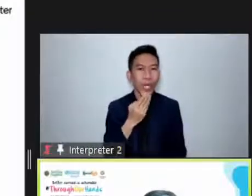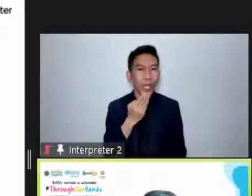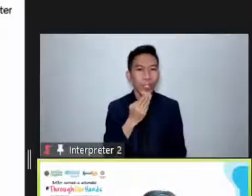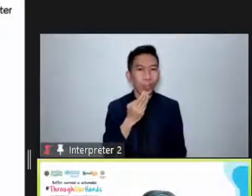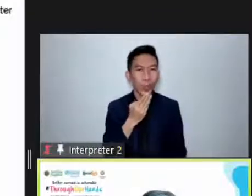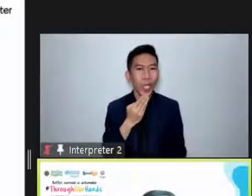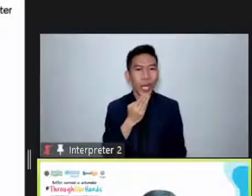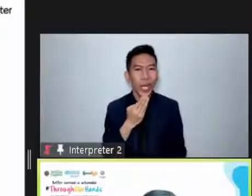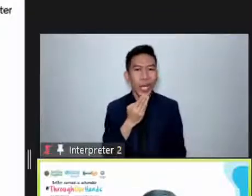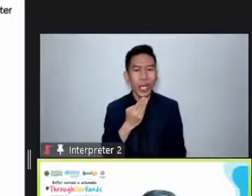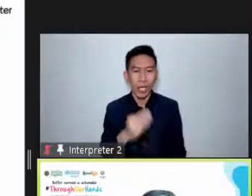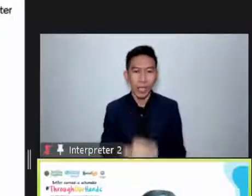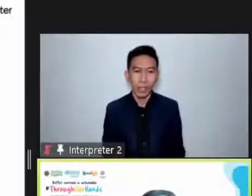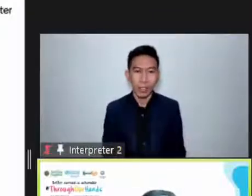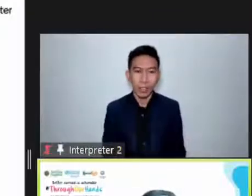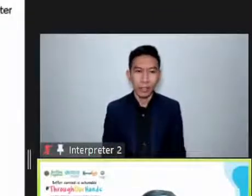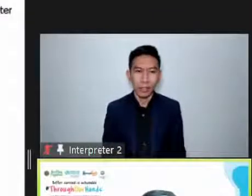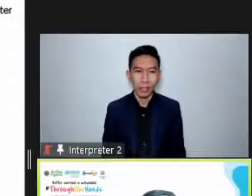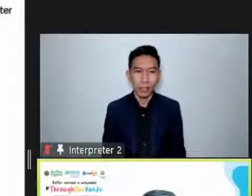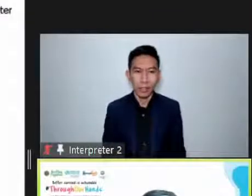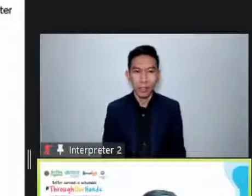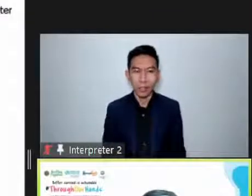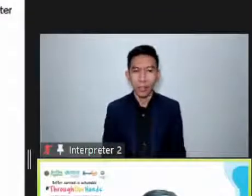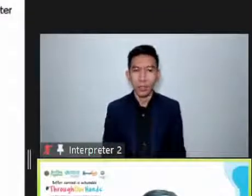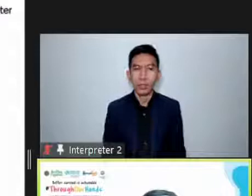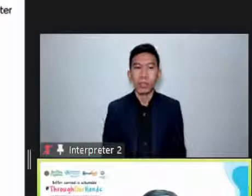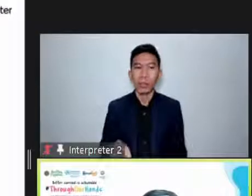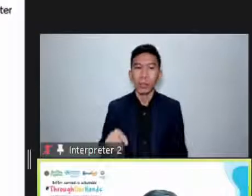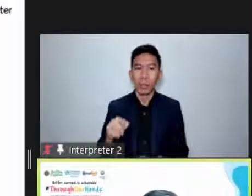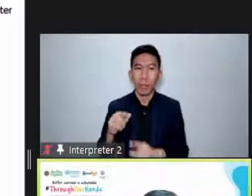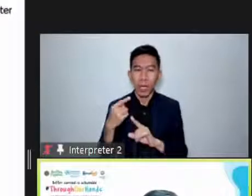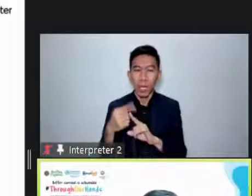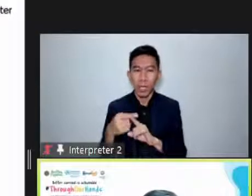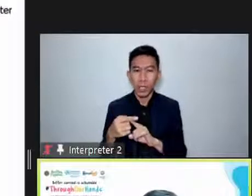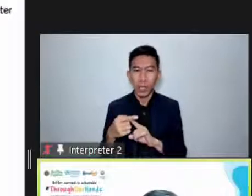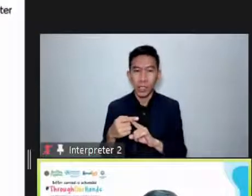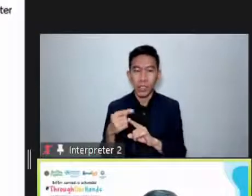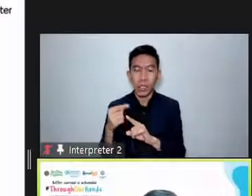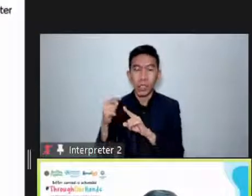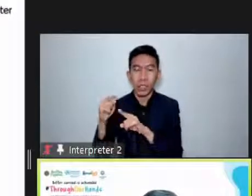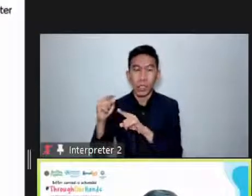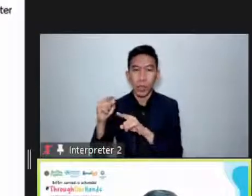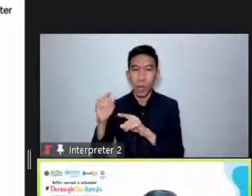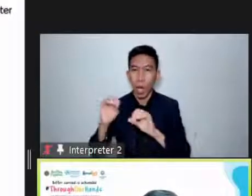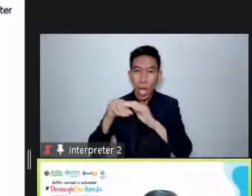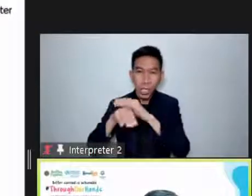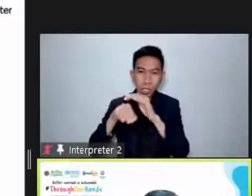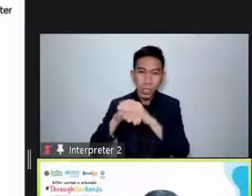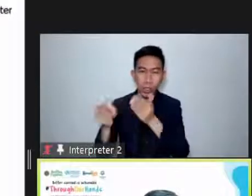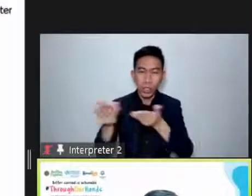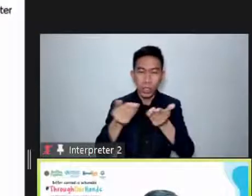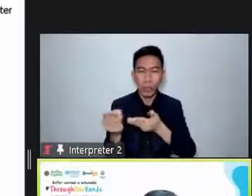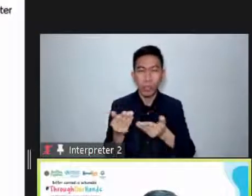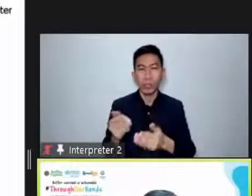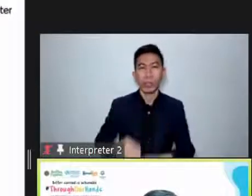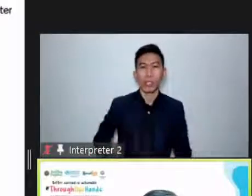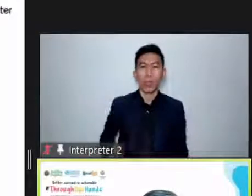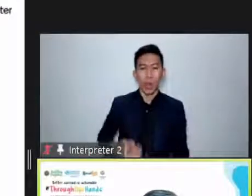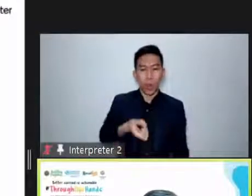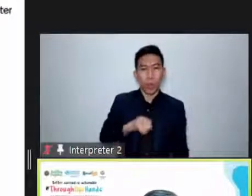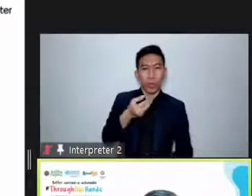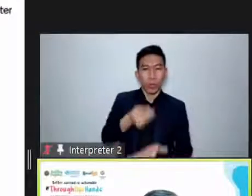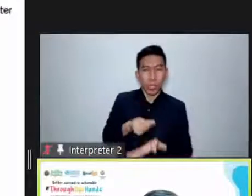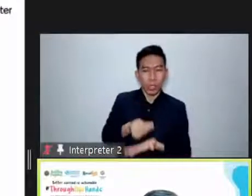health services aspects like no access to services, the out-of-pocket expenses,